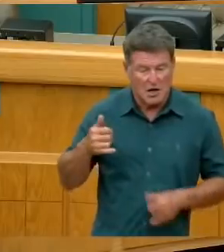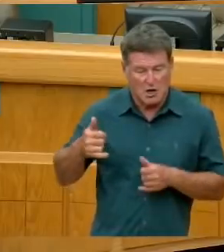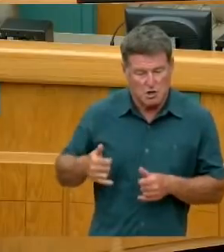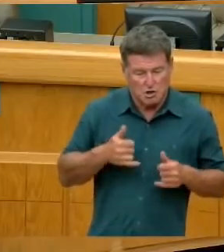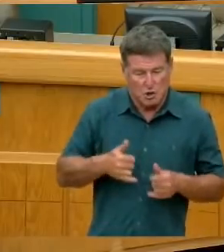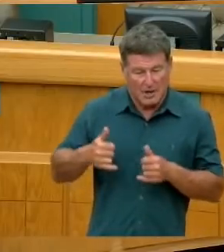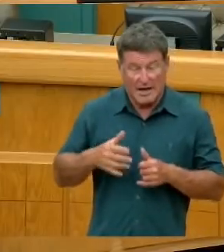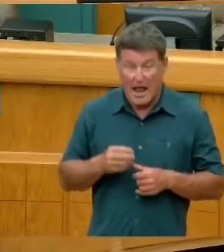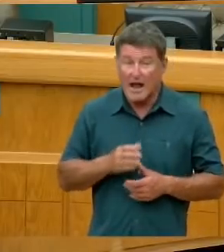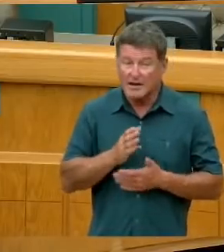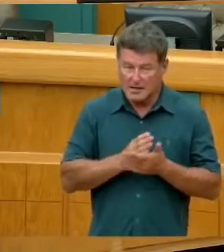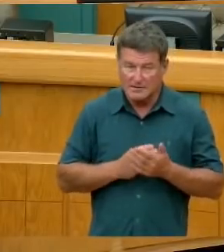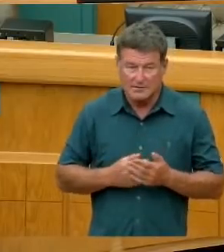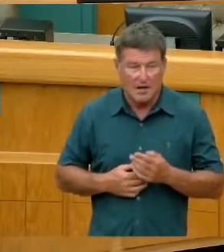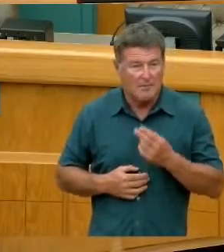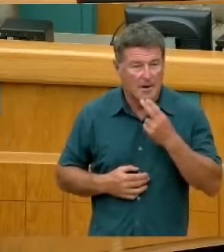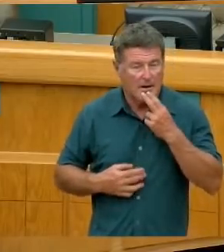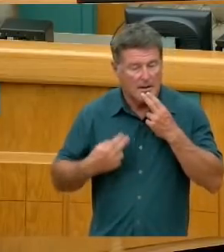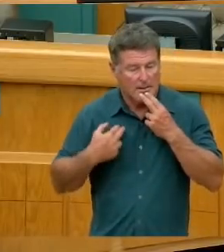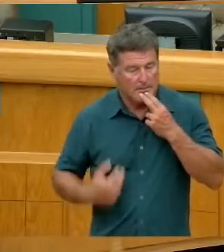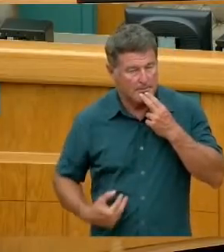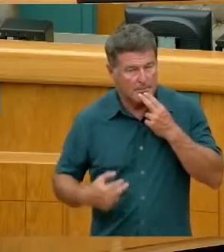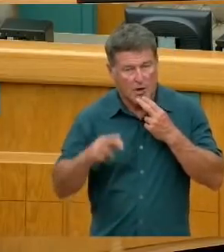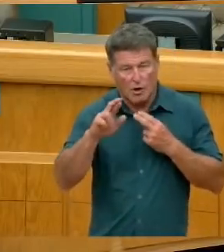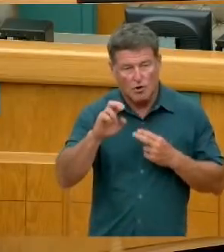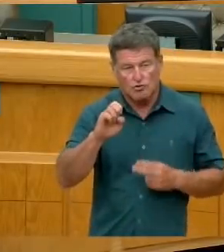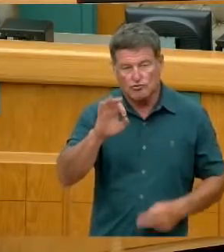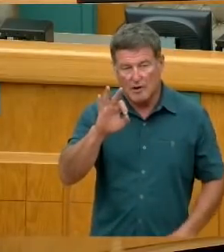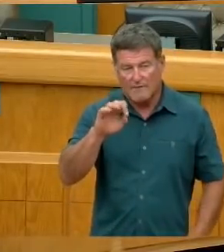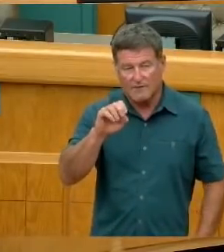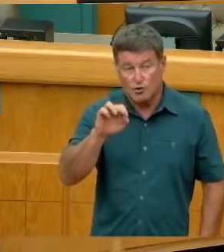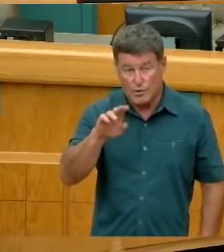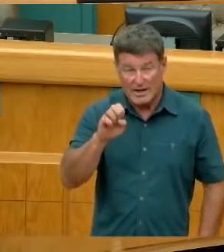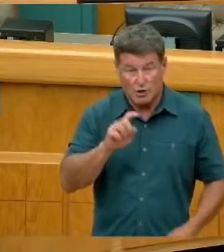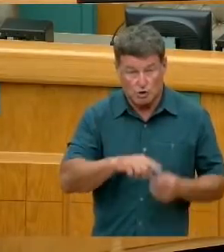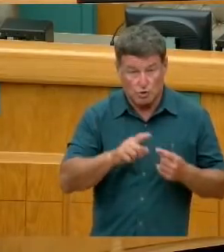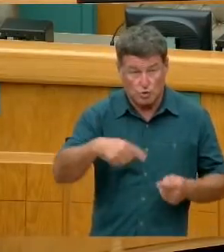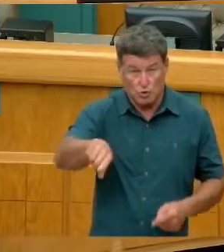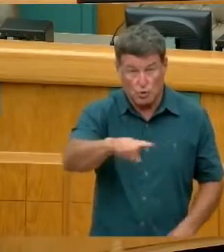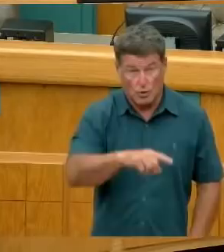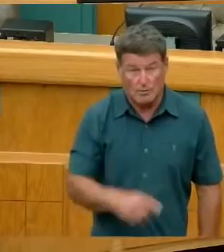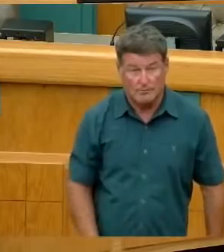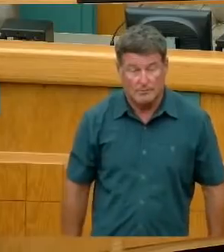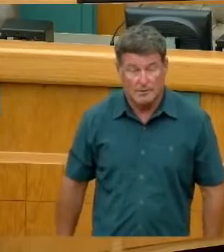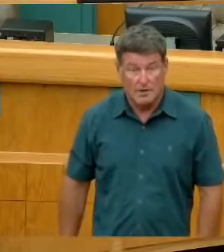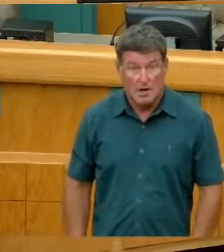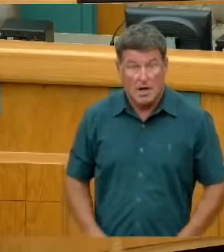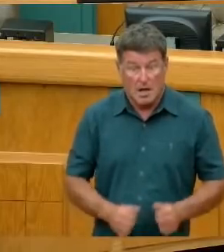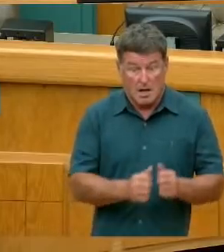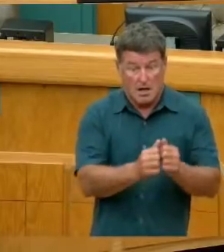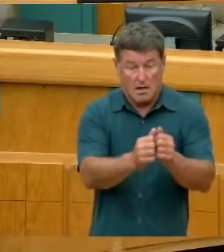a little bit of cheerleading, and a whole lot of refereeing. And together,